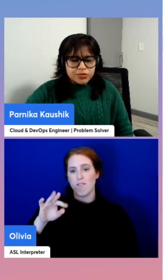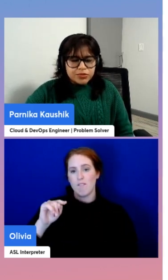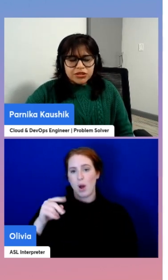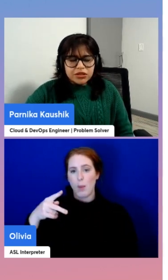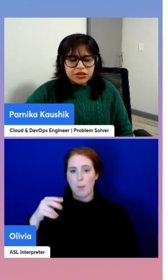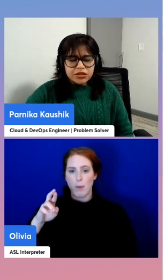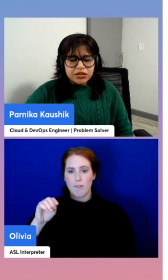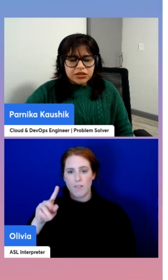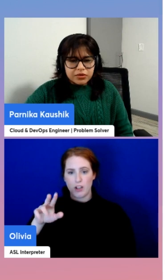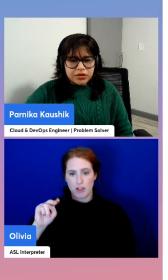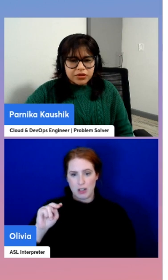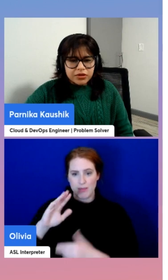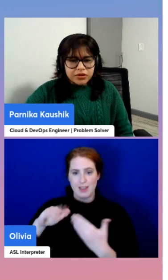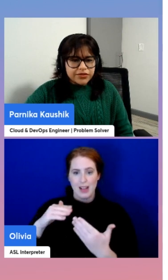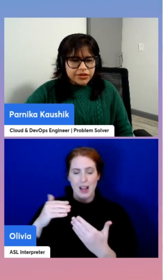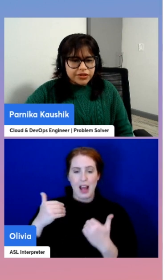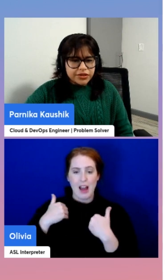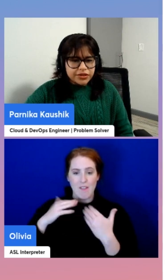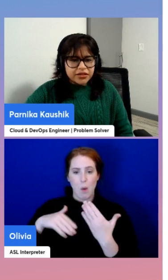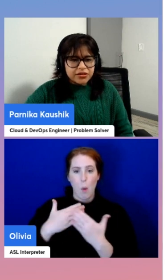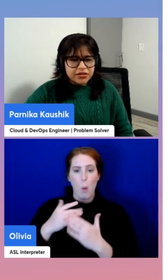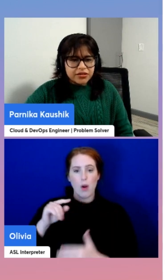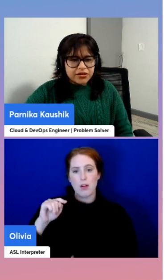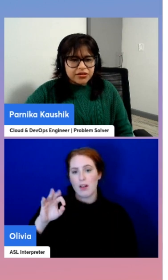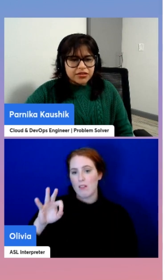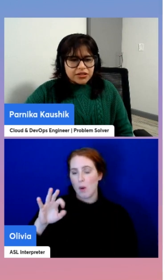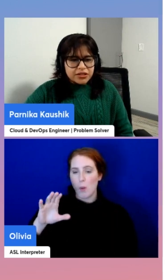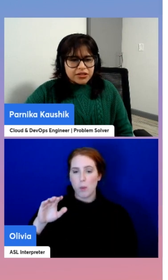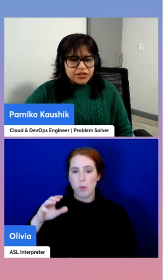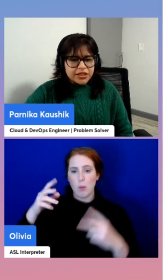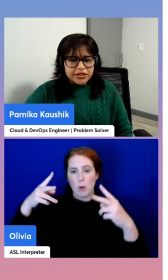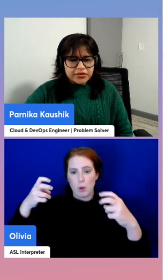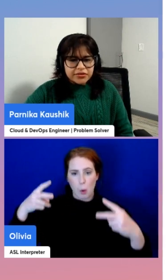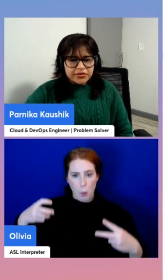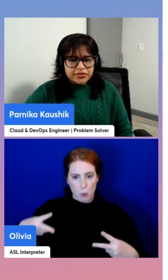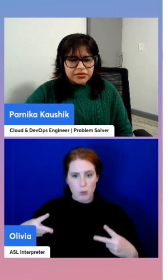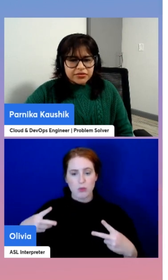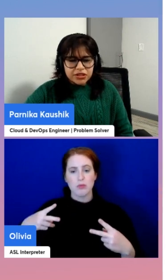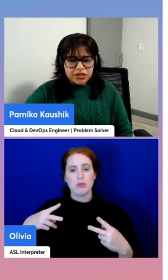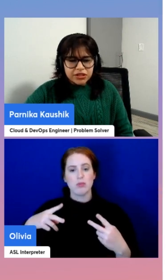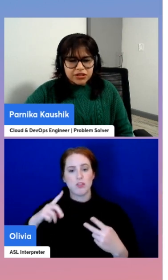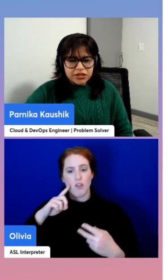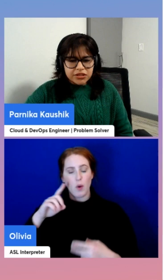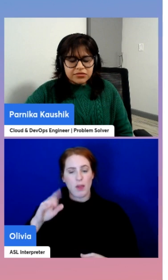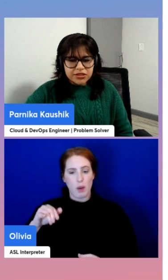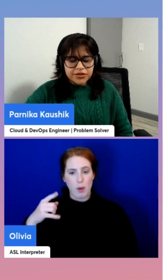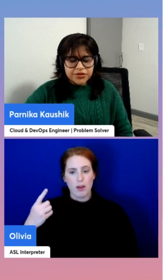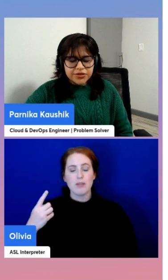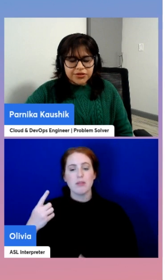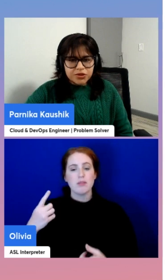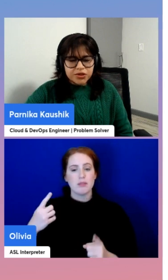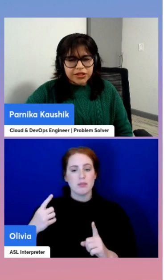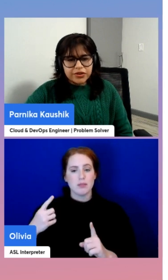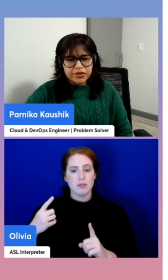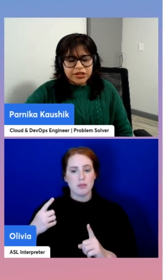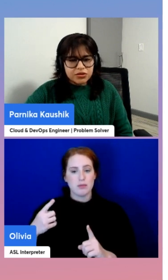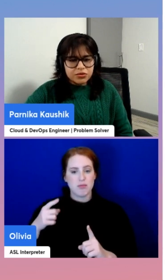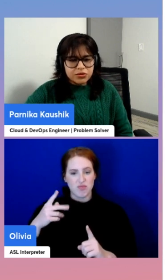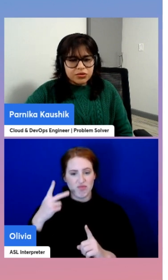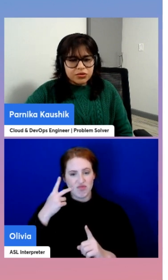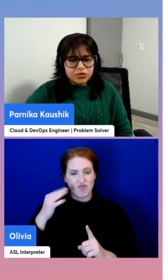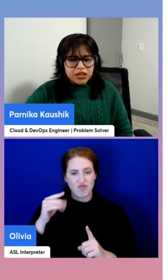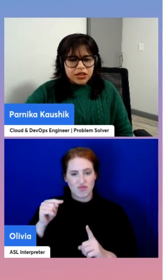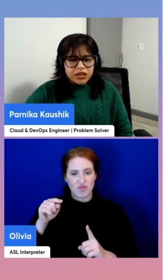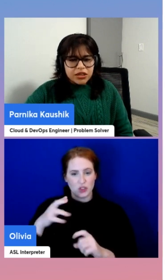to provision Vault. I've written a template file that essentially is served into user data for